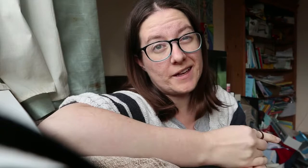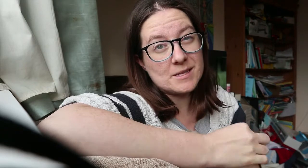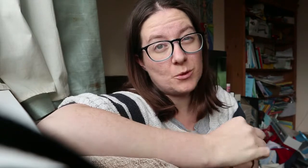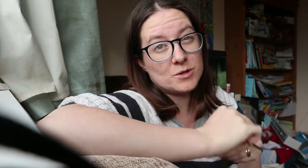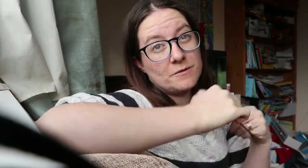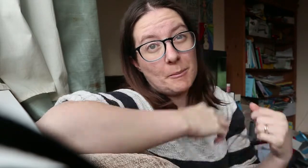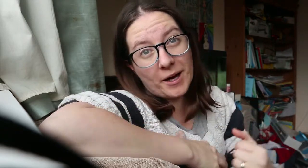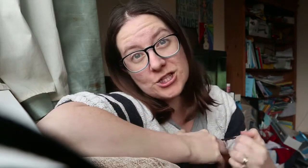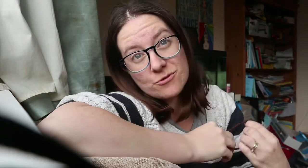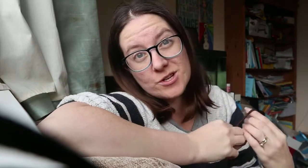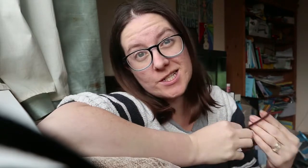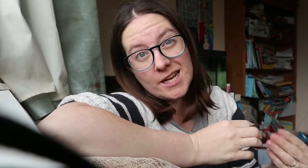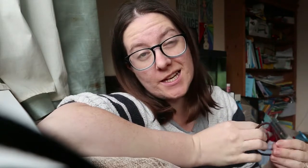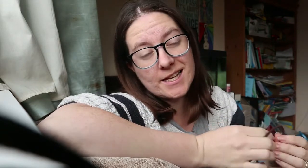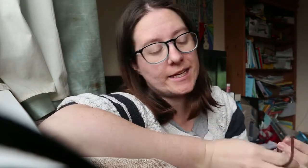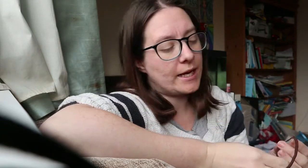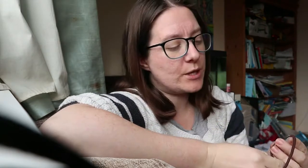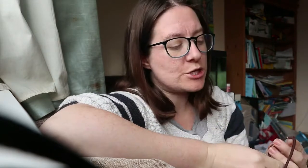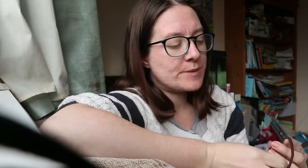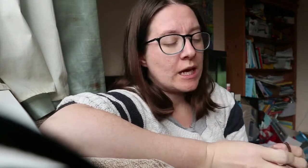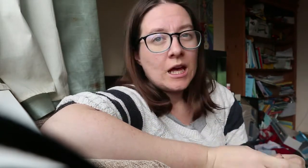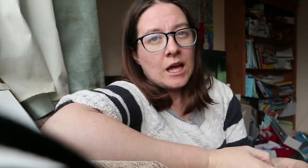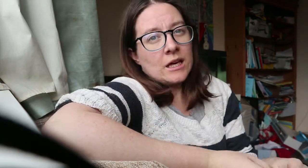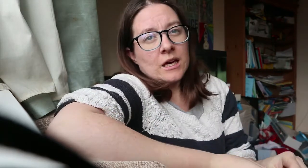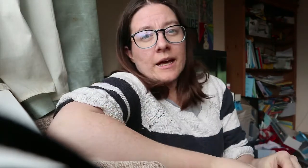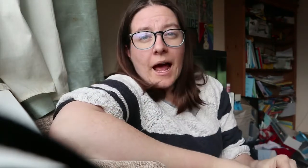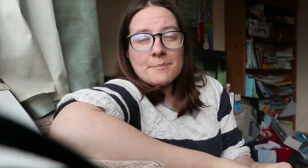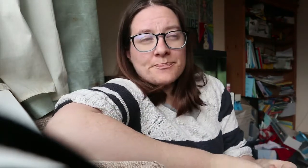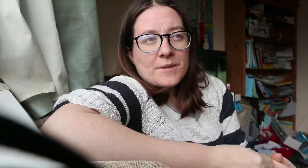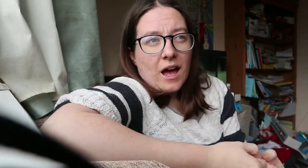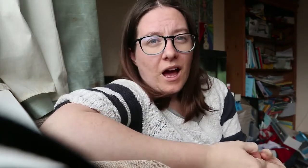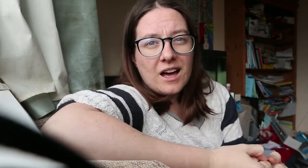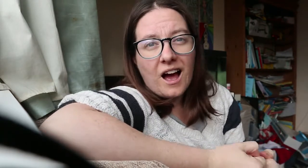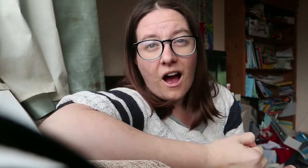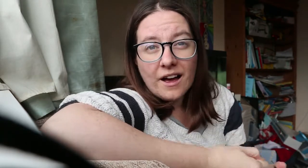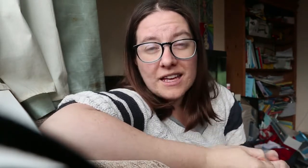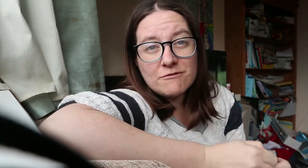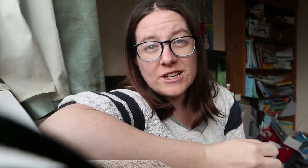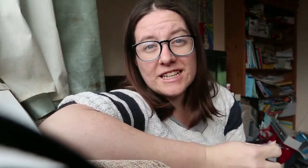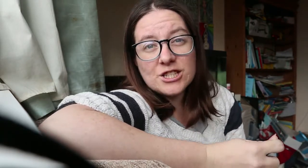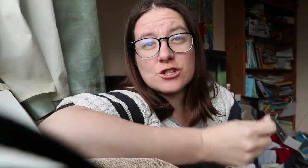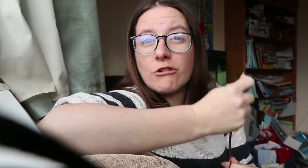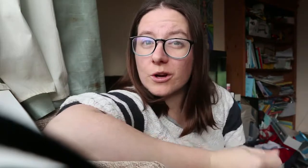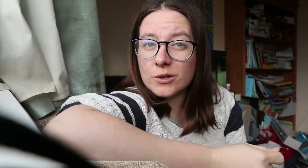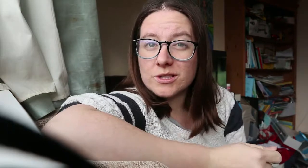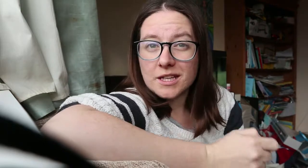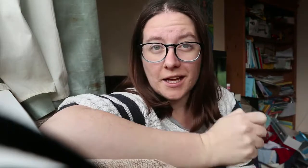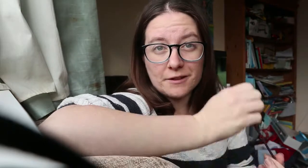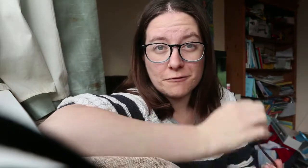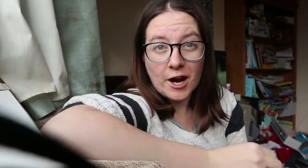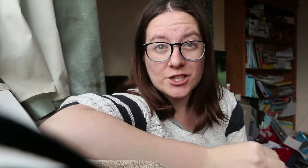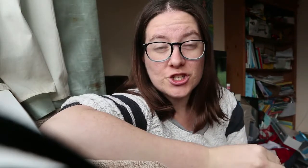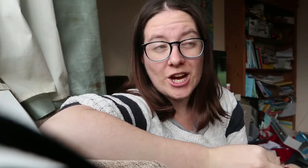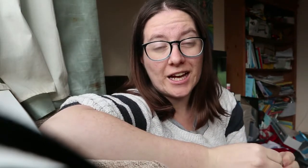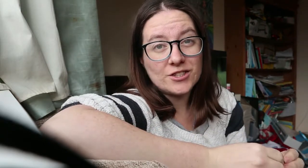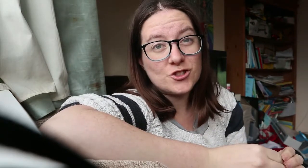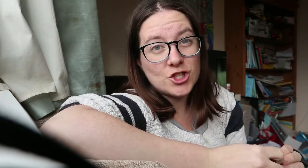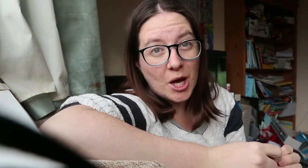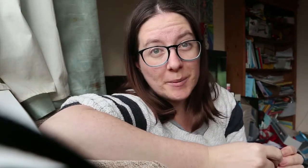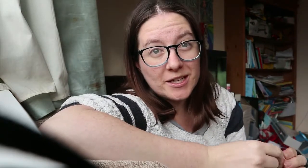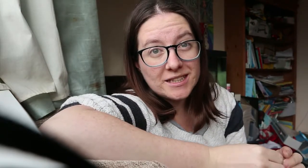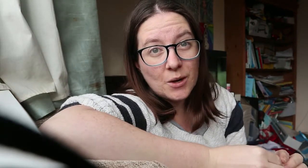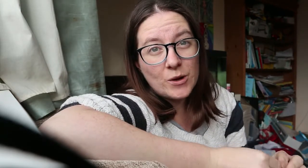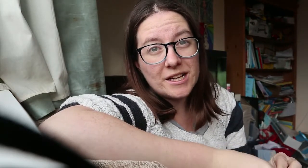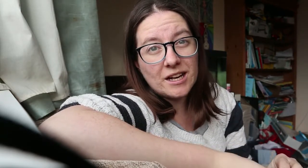why I think it's important for my children to learn a second language. Um, I really struggled learning French and